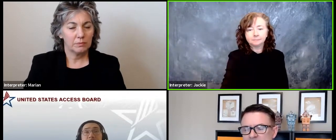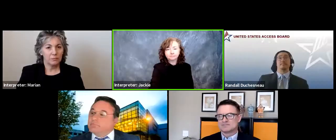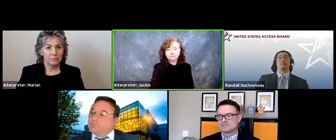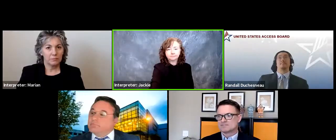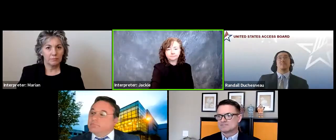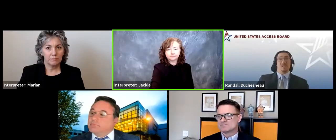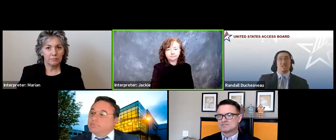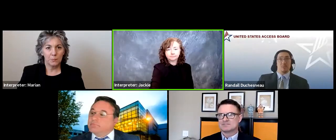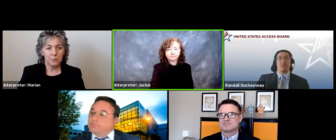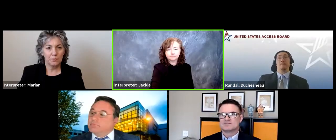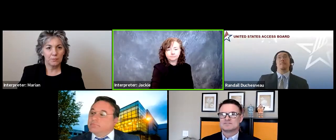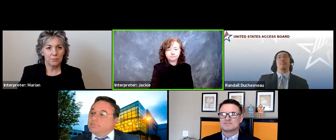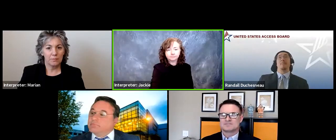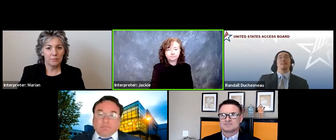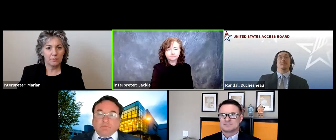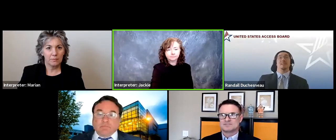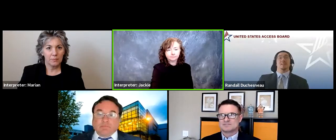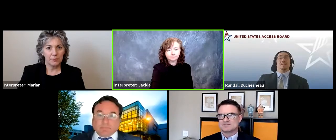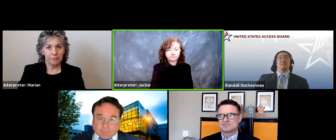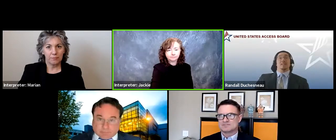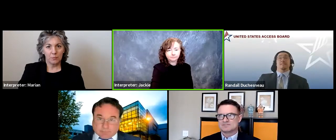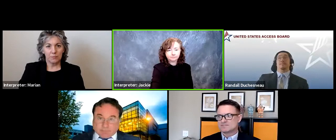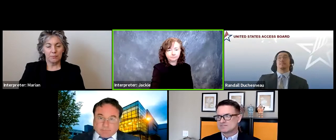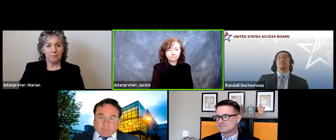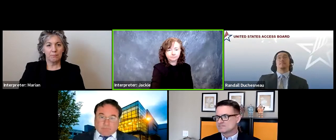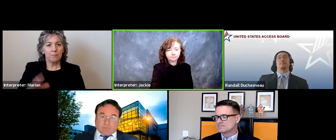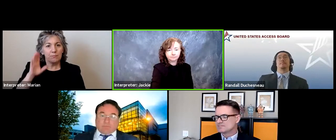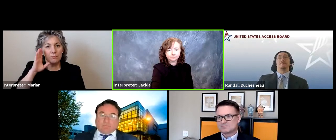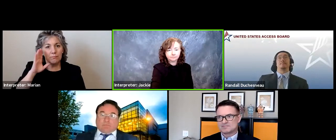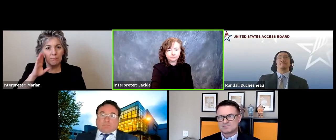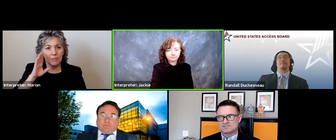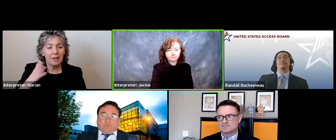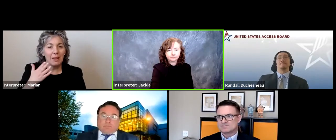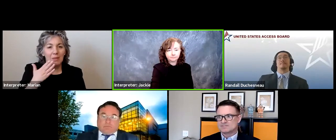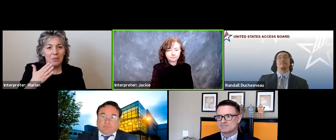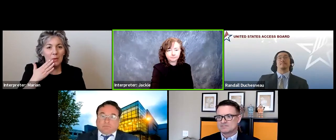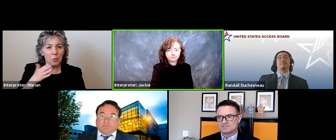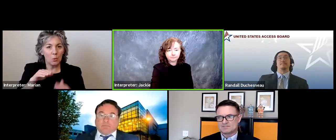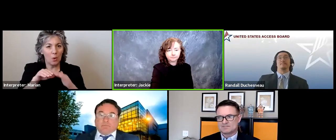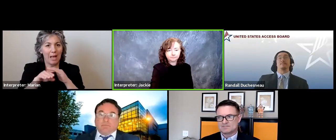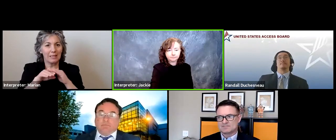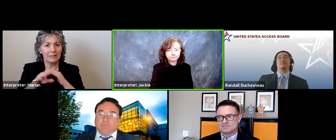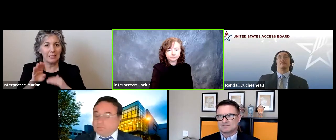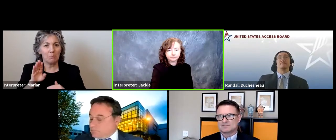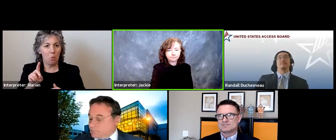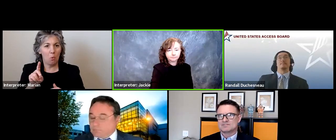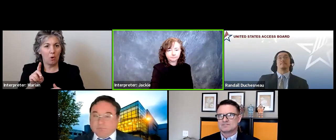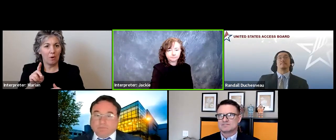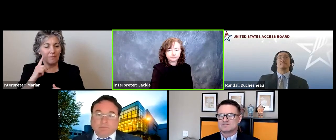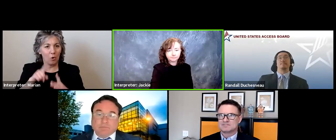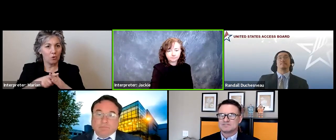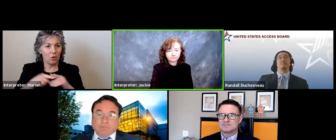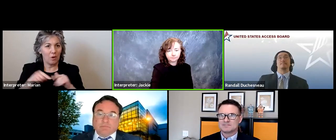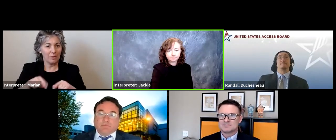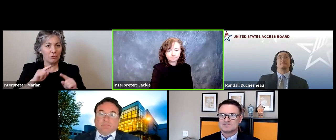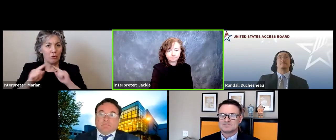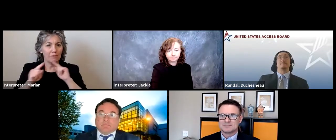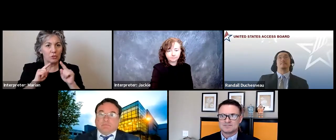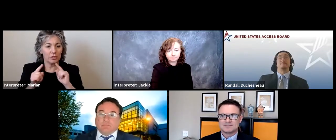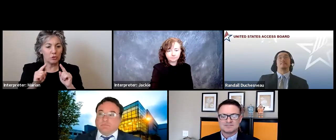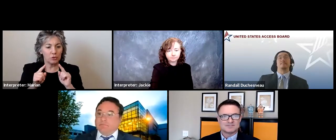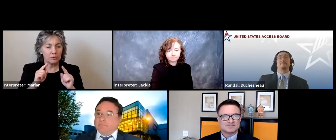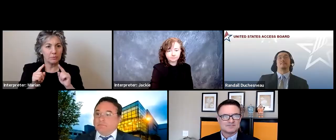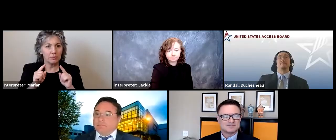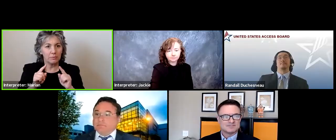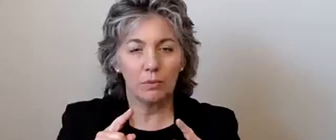Hello. Can you hear me? Yes, we can. Fantastic. Thank you so much. Thank you to the Access Board for convening this conversation. Really great to have it. And great to see the